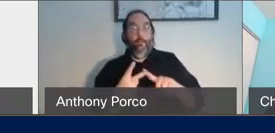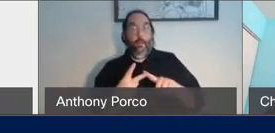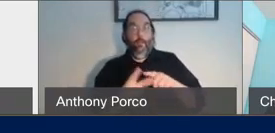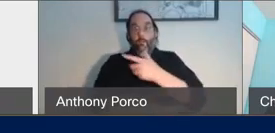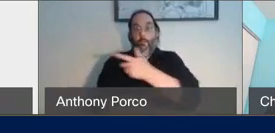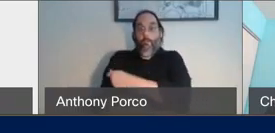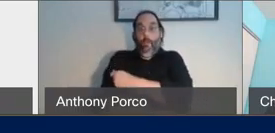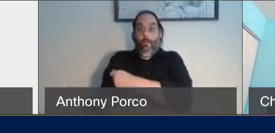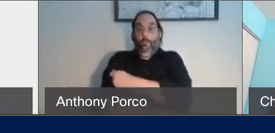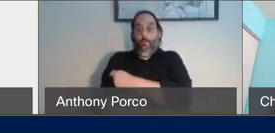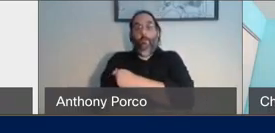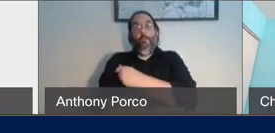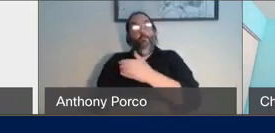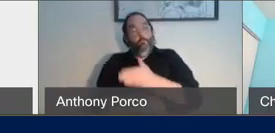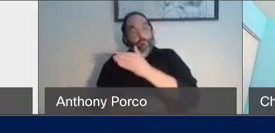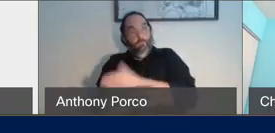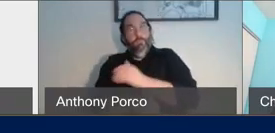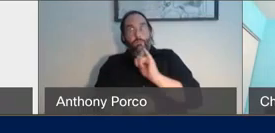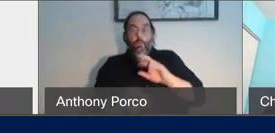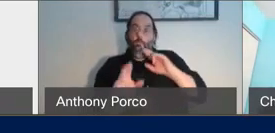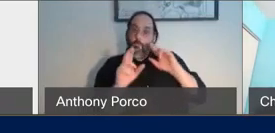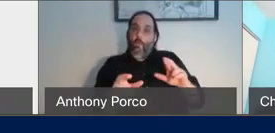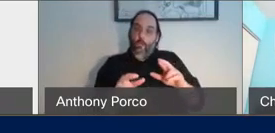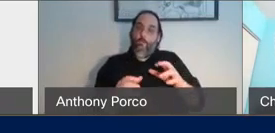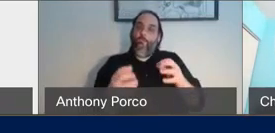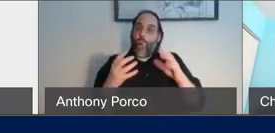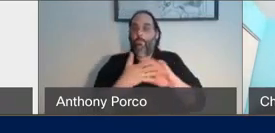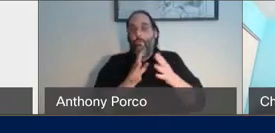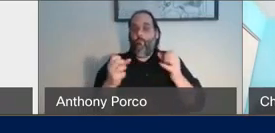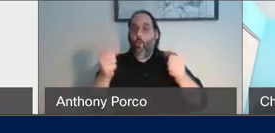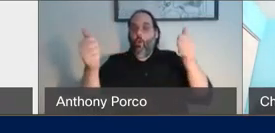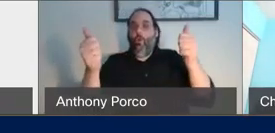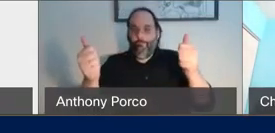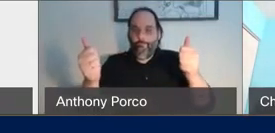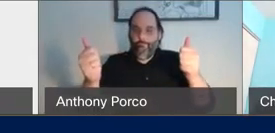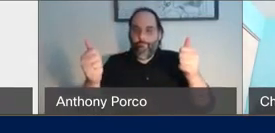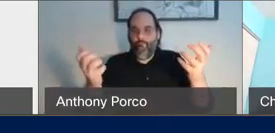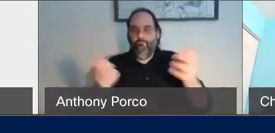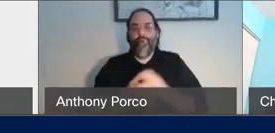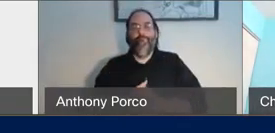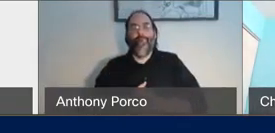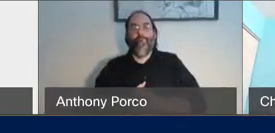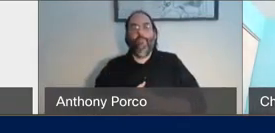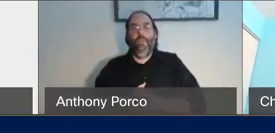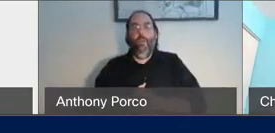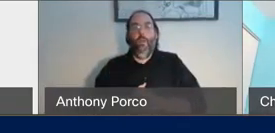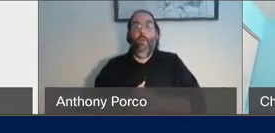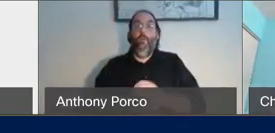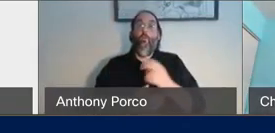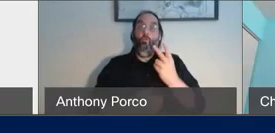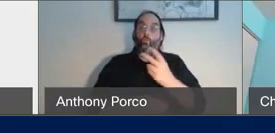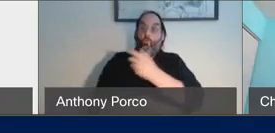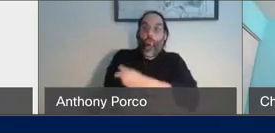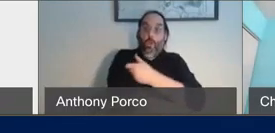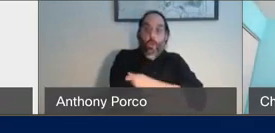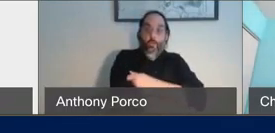The second shot strengthens your immune response, so makes your response even stronger. The vaccines that require